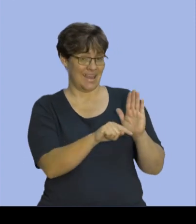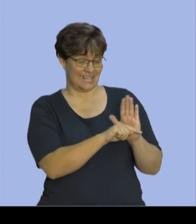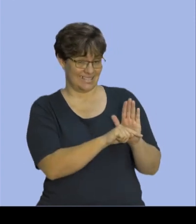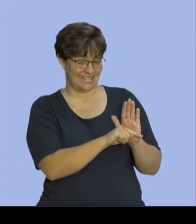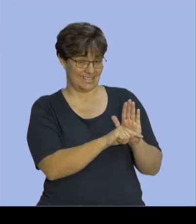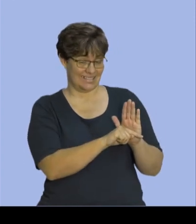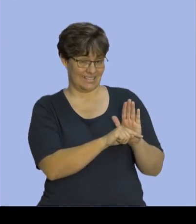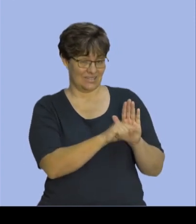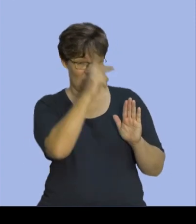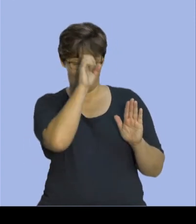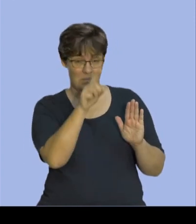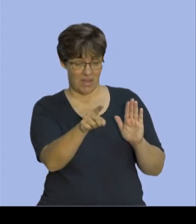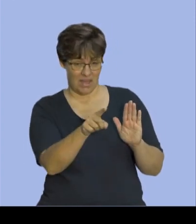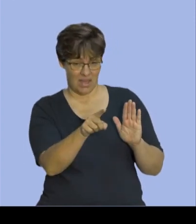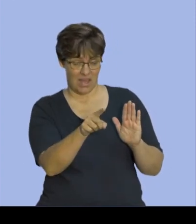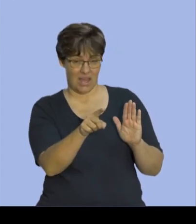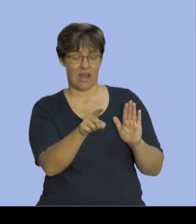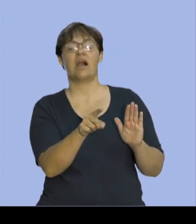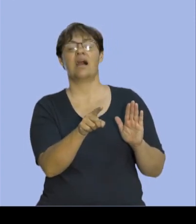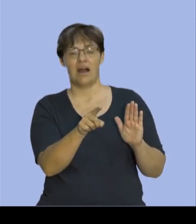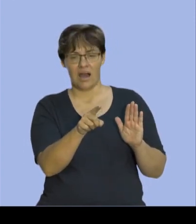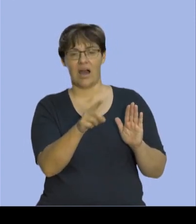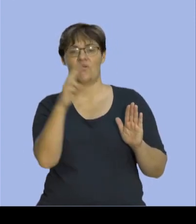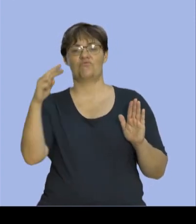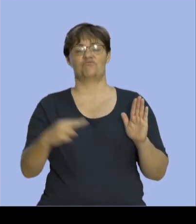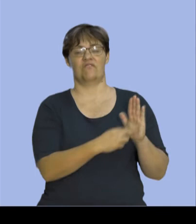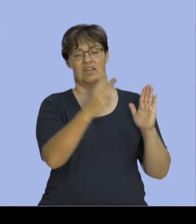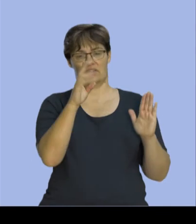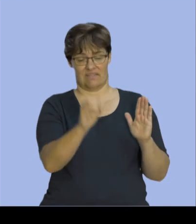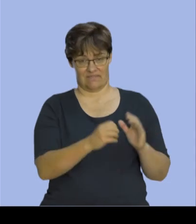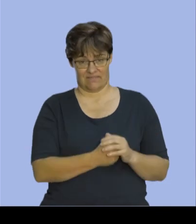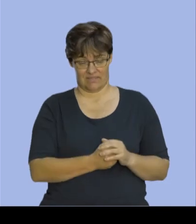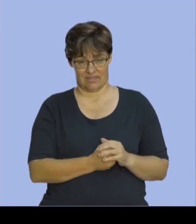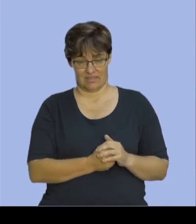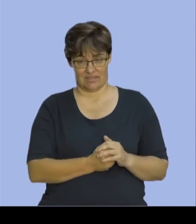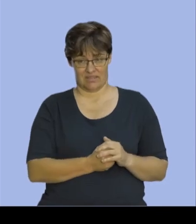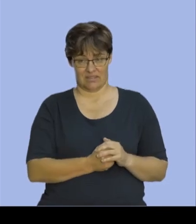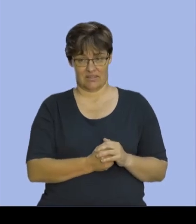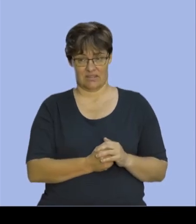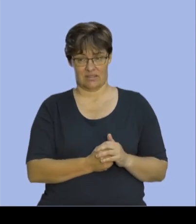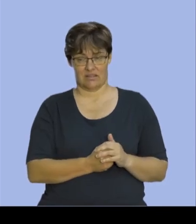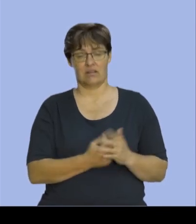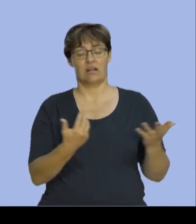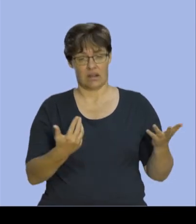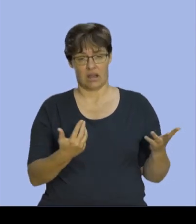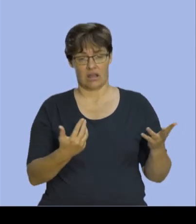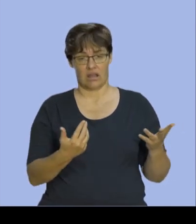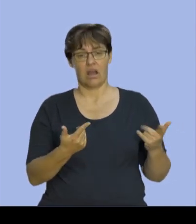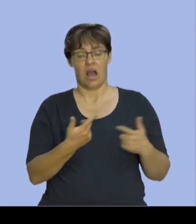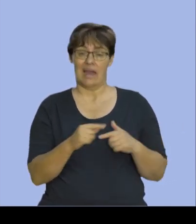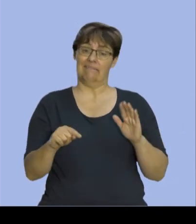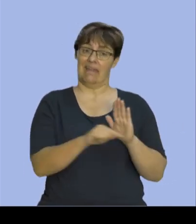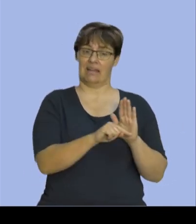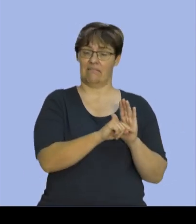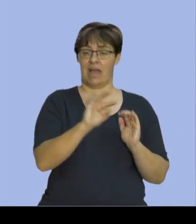just so that you know that there is a reflection, not necessarily that the amplitude is a